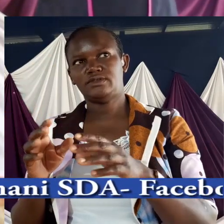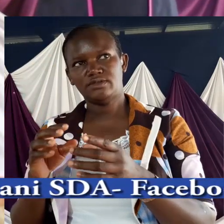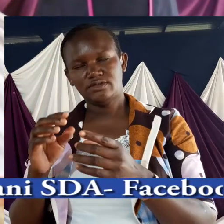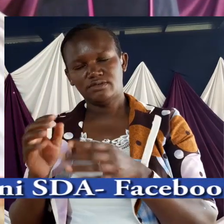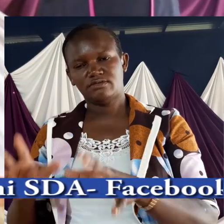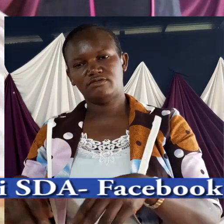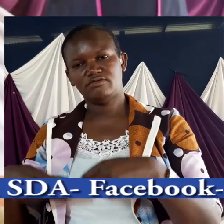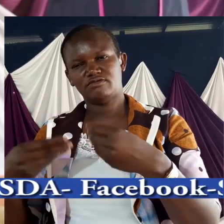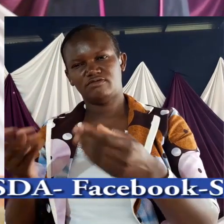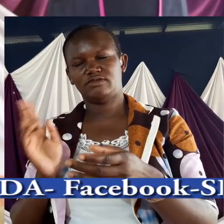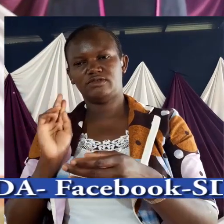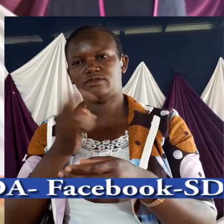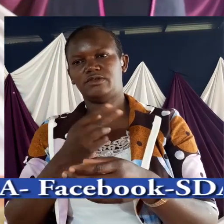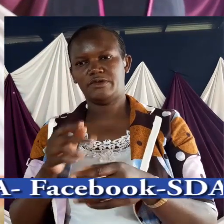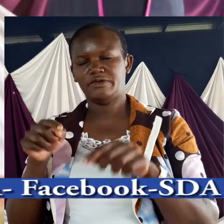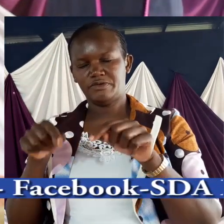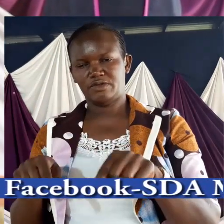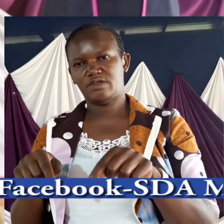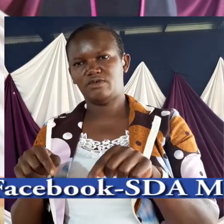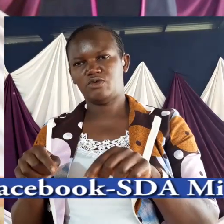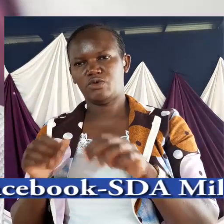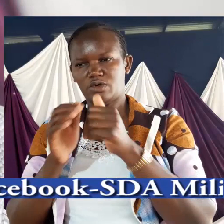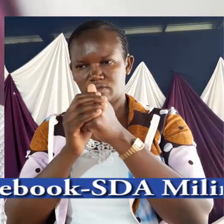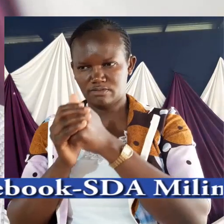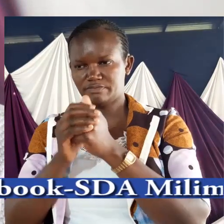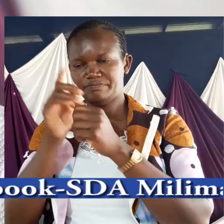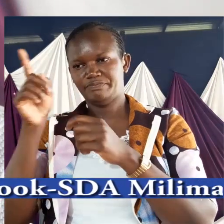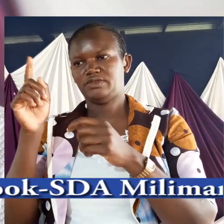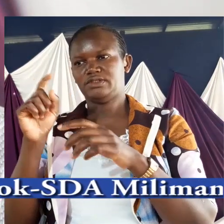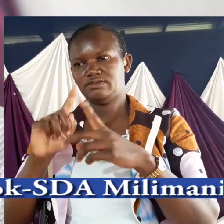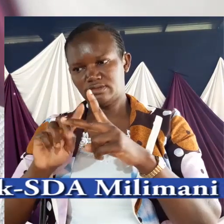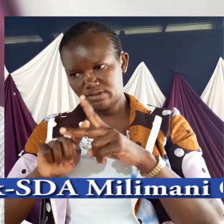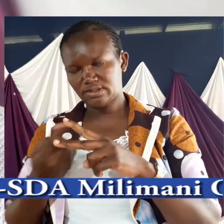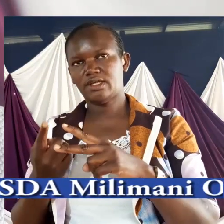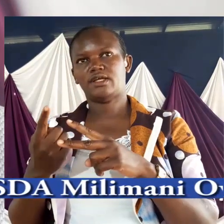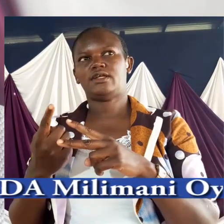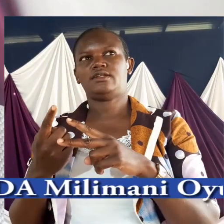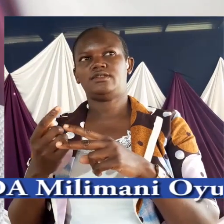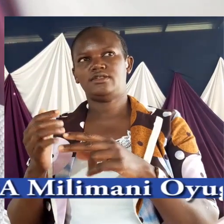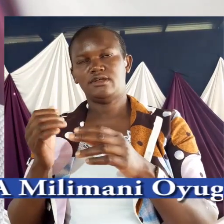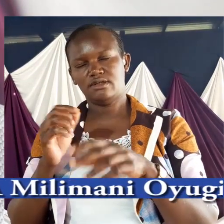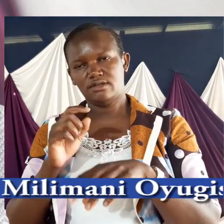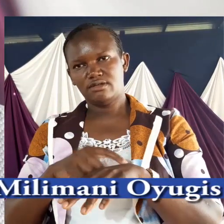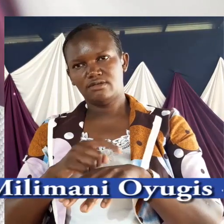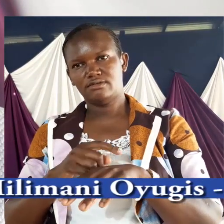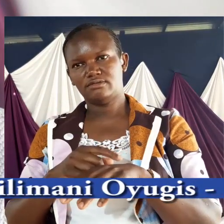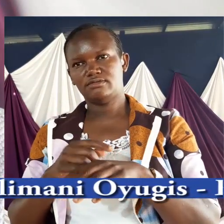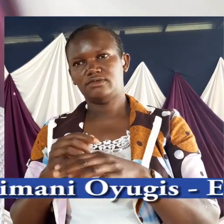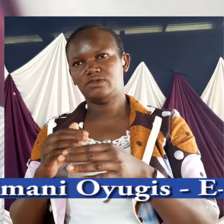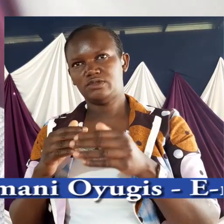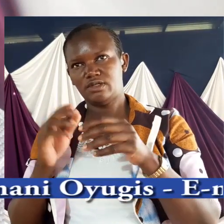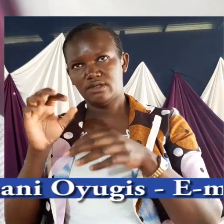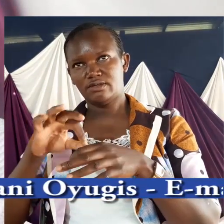us so that in this day we may worship you. As we start this session, we ask the lead of the Holy Spirit to guide us all the